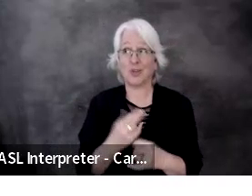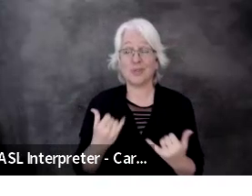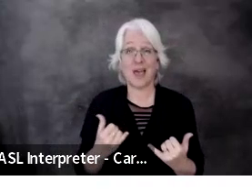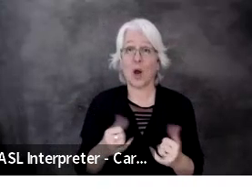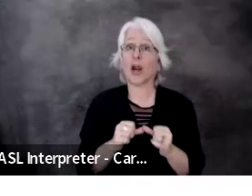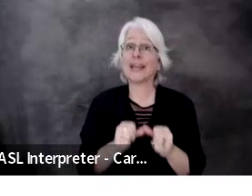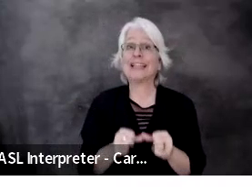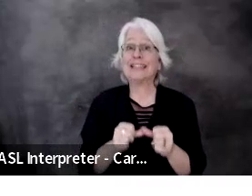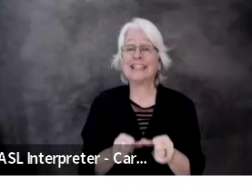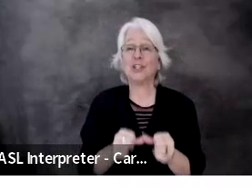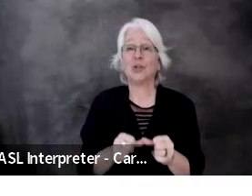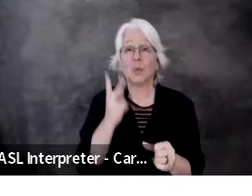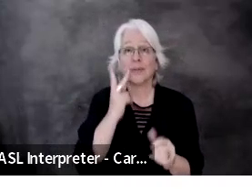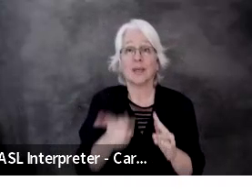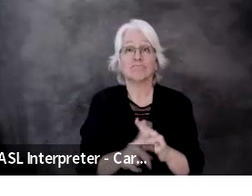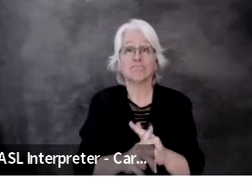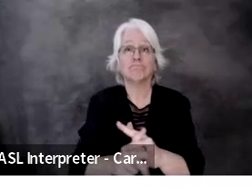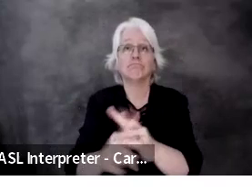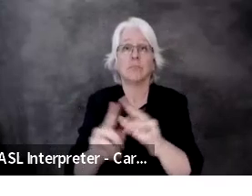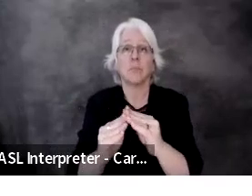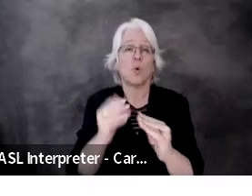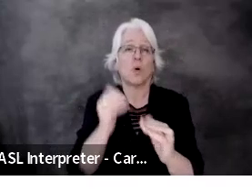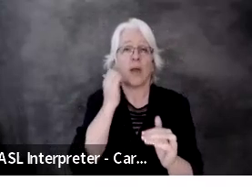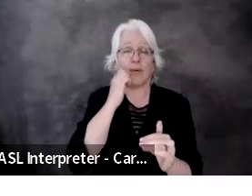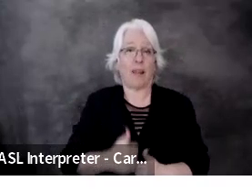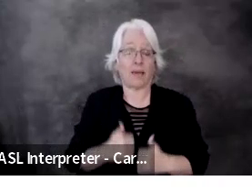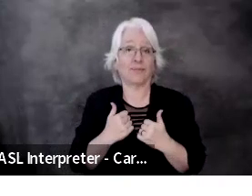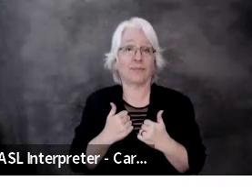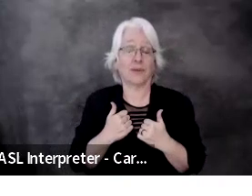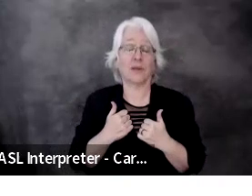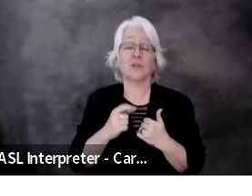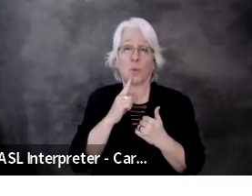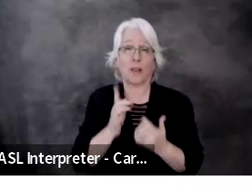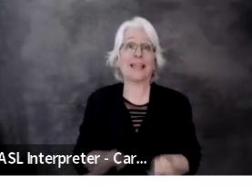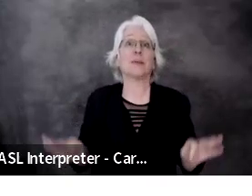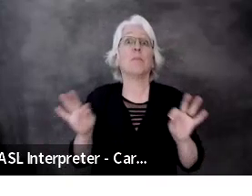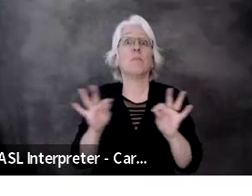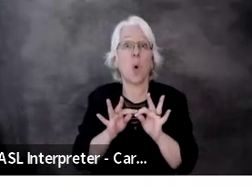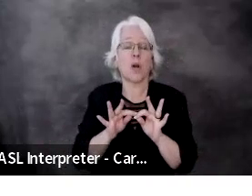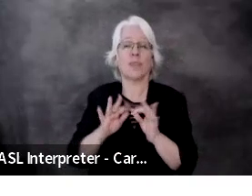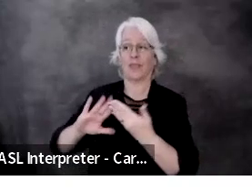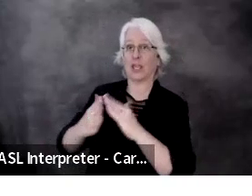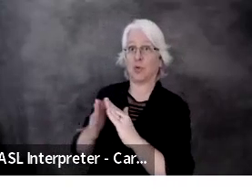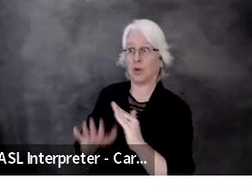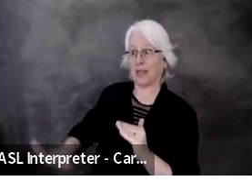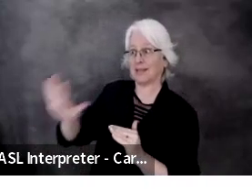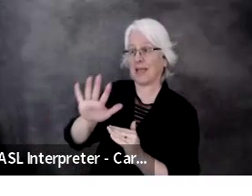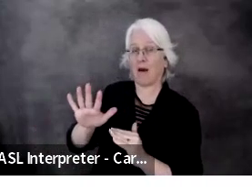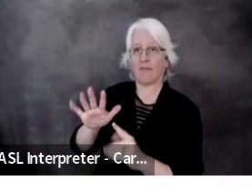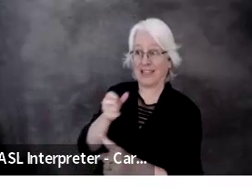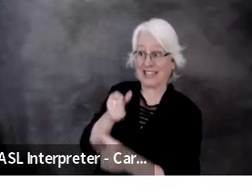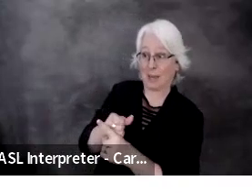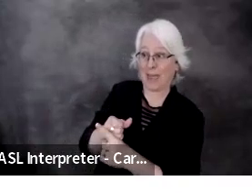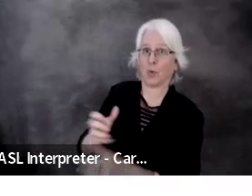into more and more aspects of our everyday life. And so it's really important that we hear from the community now, that